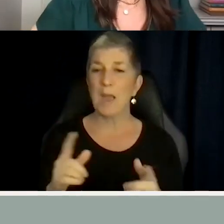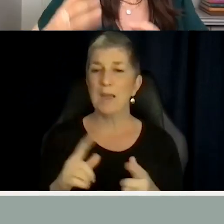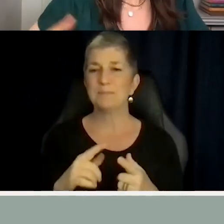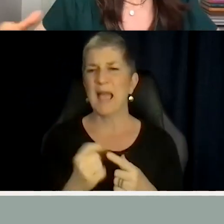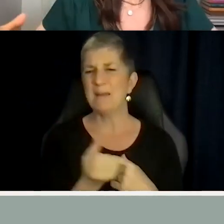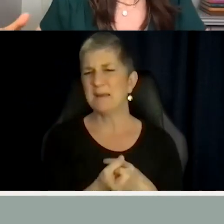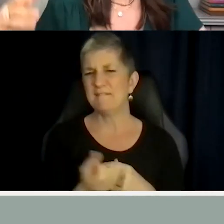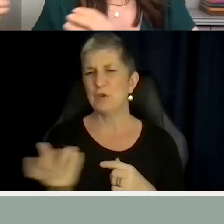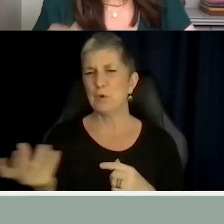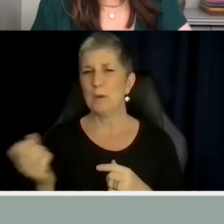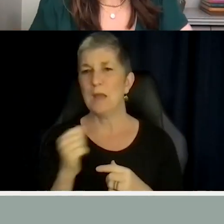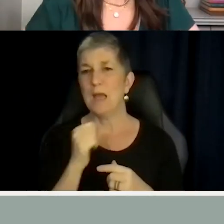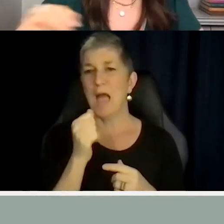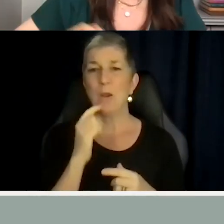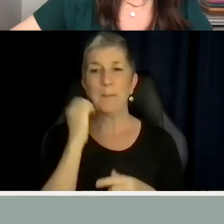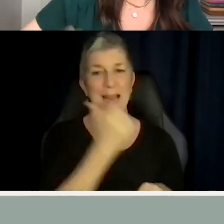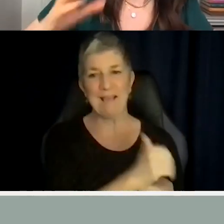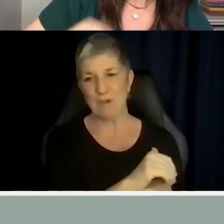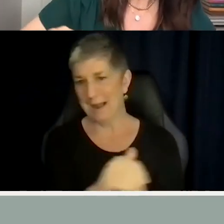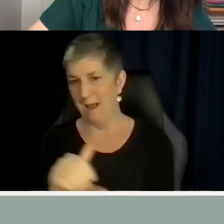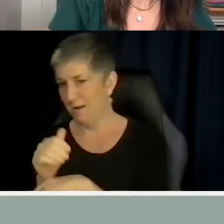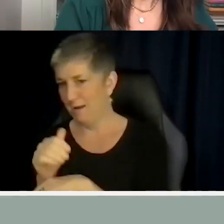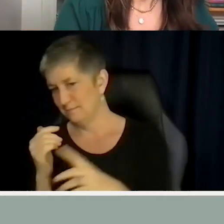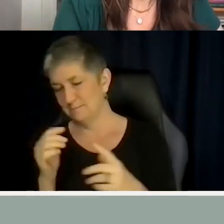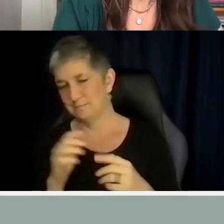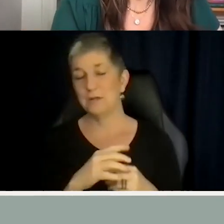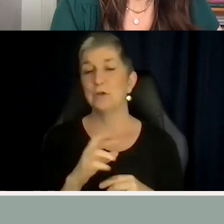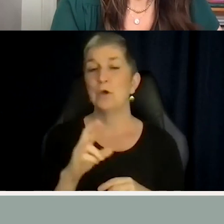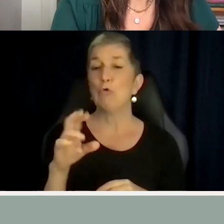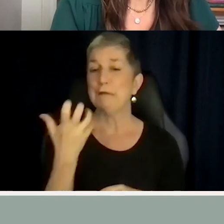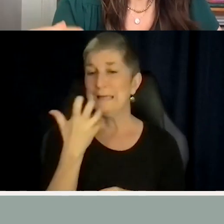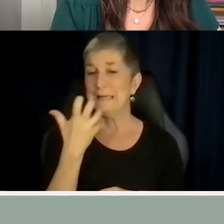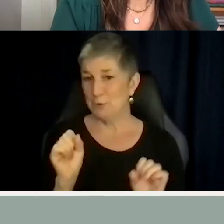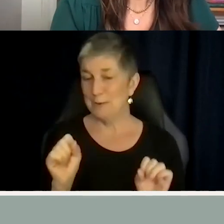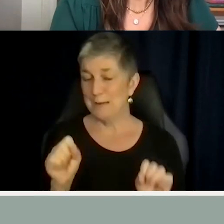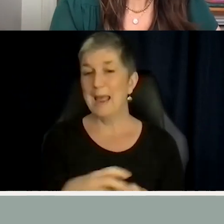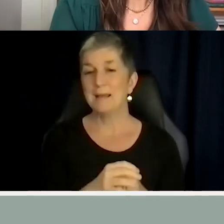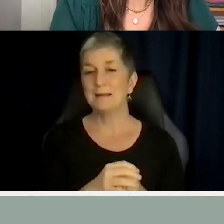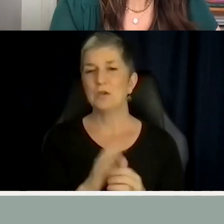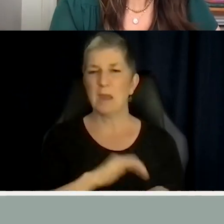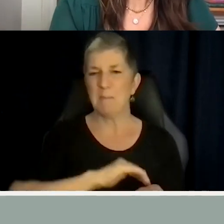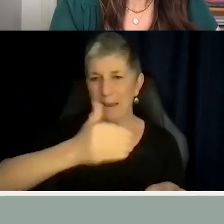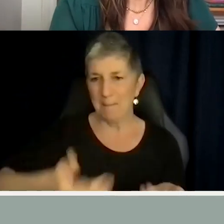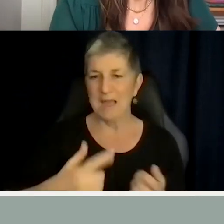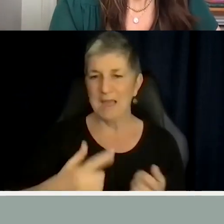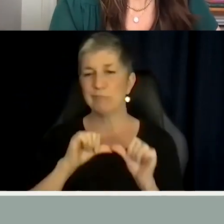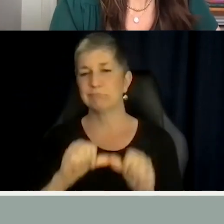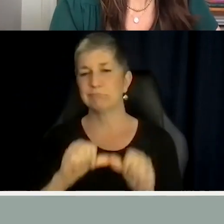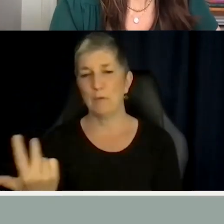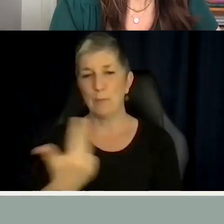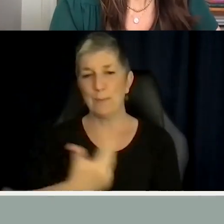I don't make it necessarily every night. You can reheat it. You can make a batch for about 3 days or so.